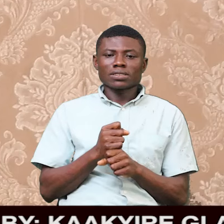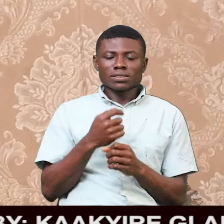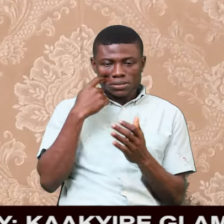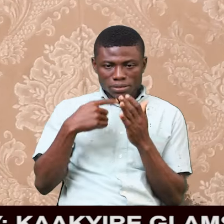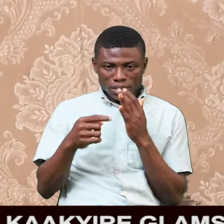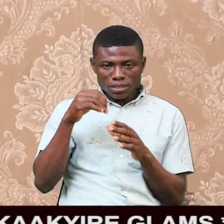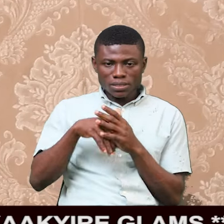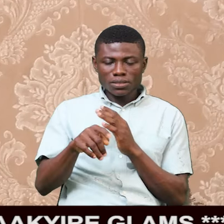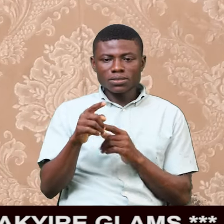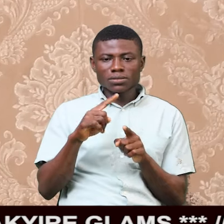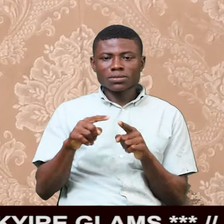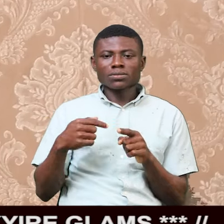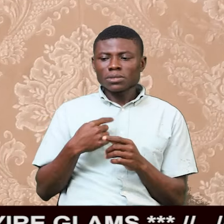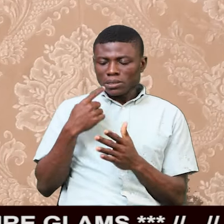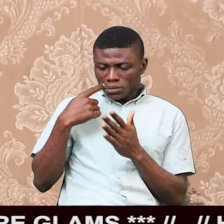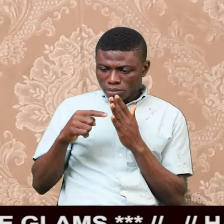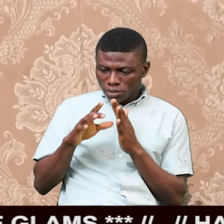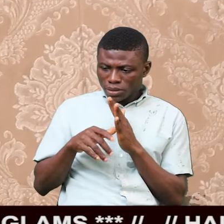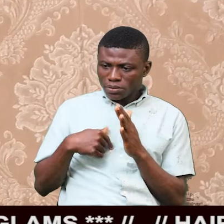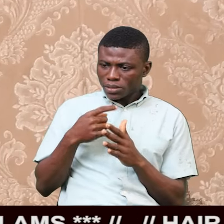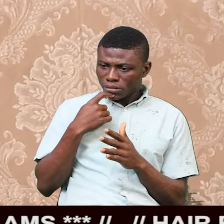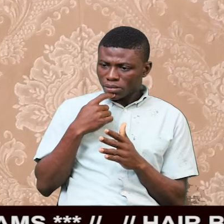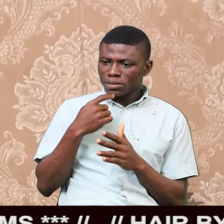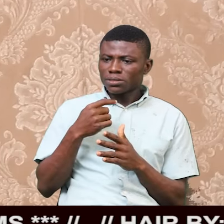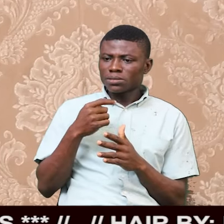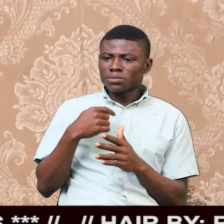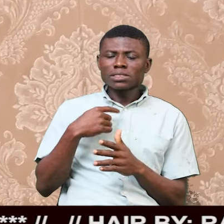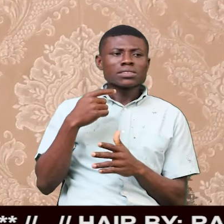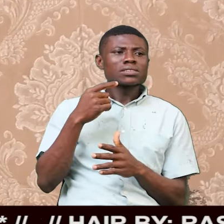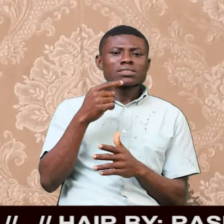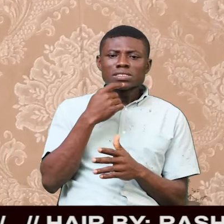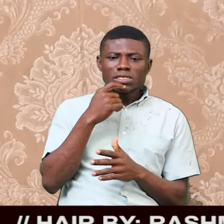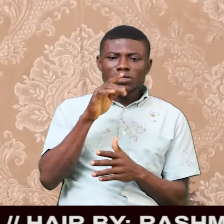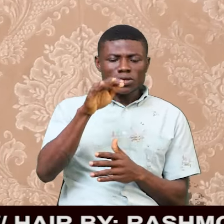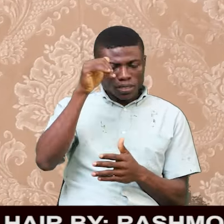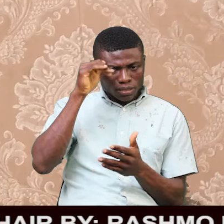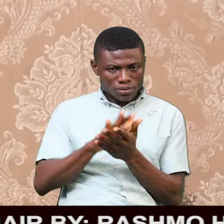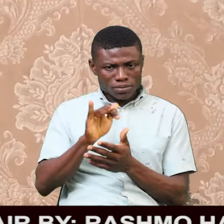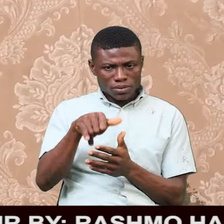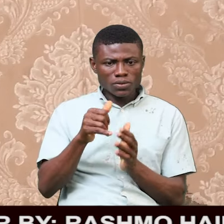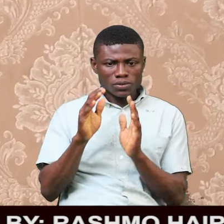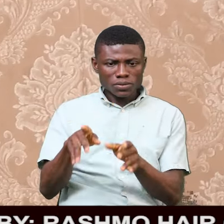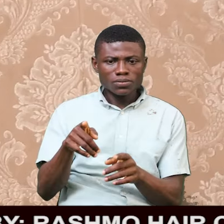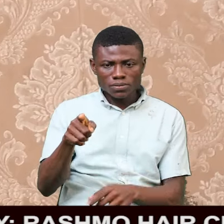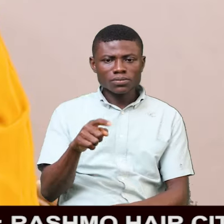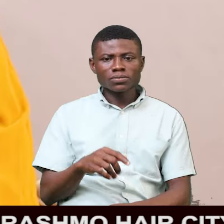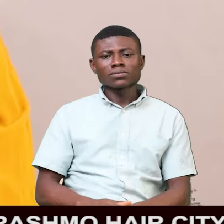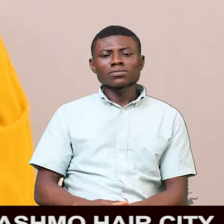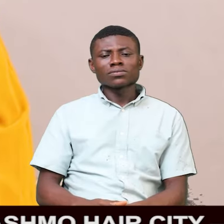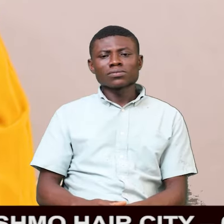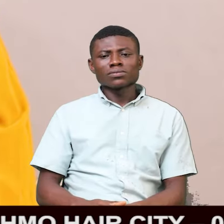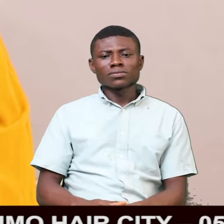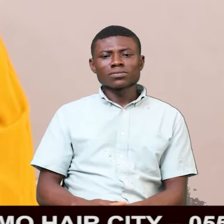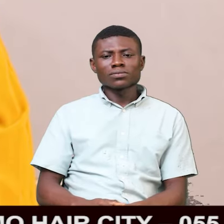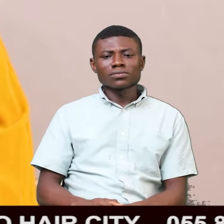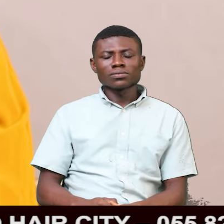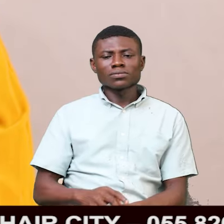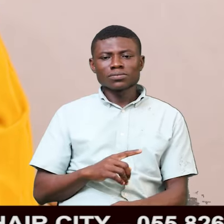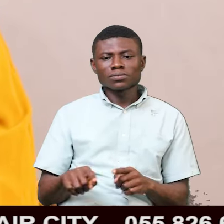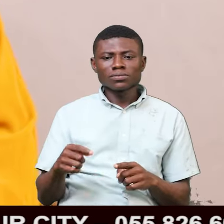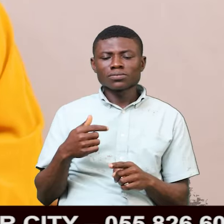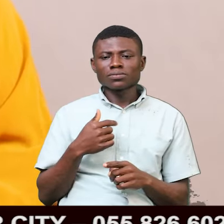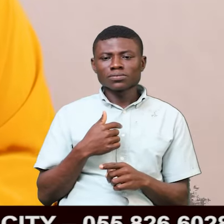check. Yeah. So I got a check. I said this is your husband. Take it or leave it. Inti mini